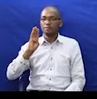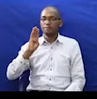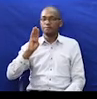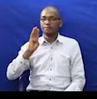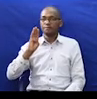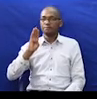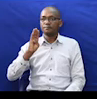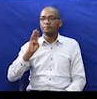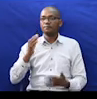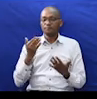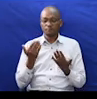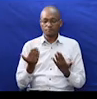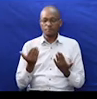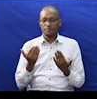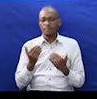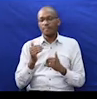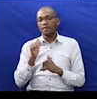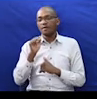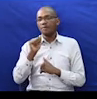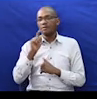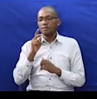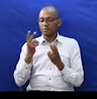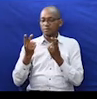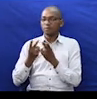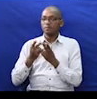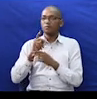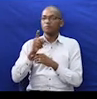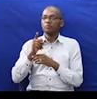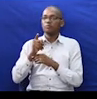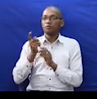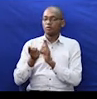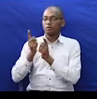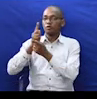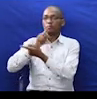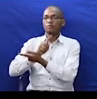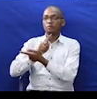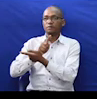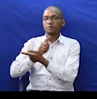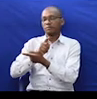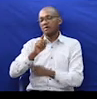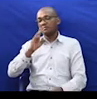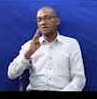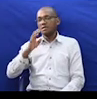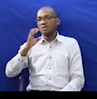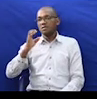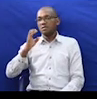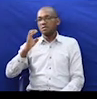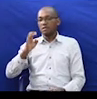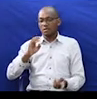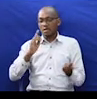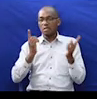So tangent A is equal to opposite over adjacent. Opposite is BC and the adjacent